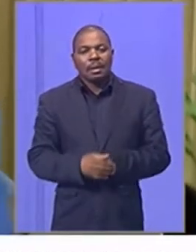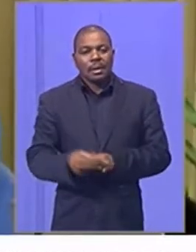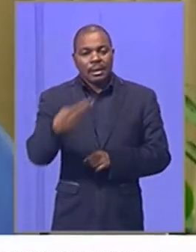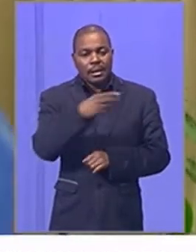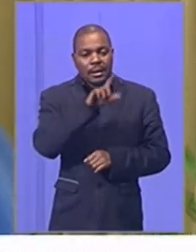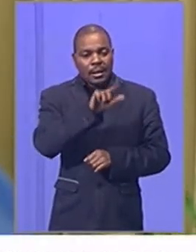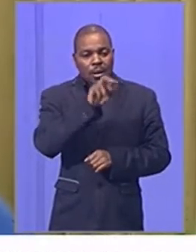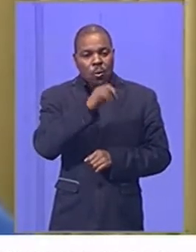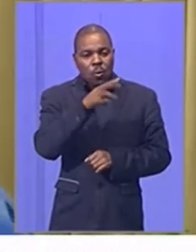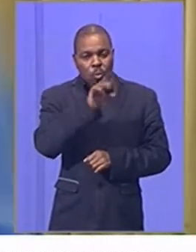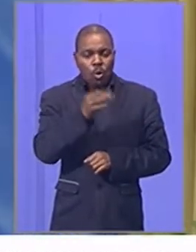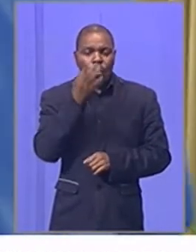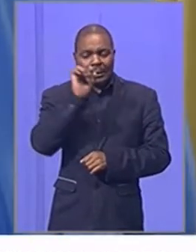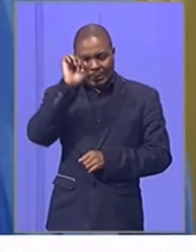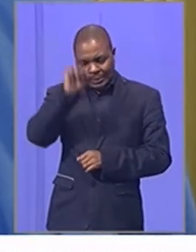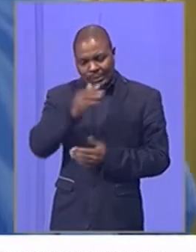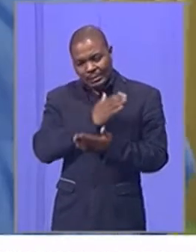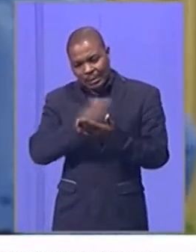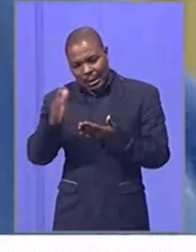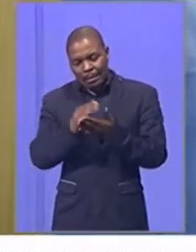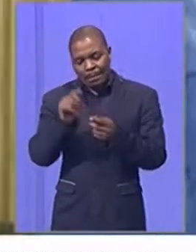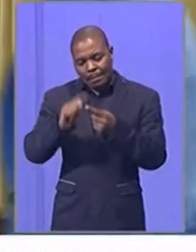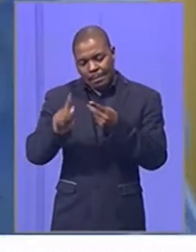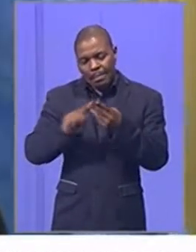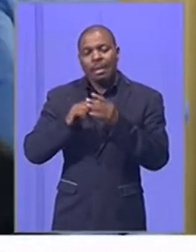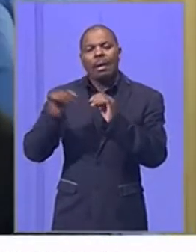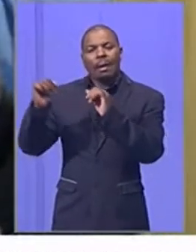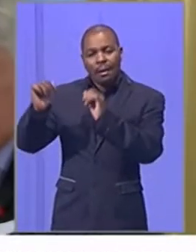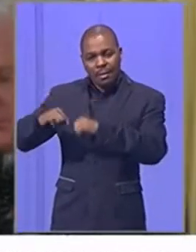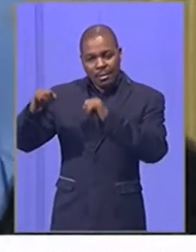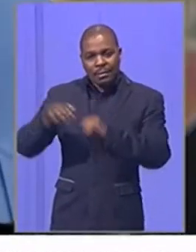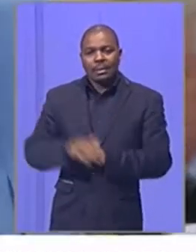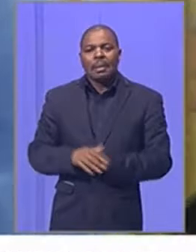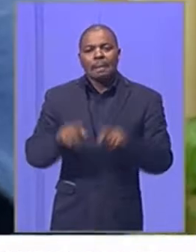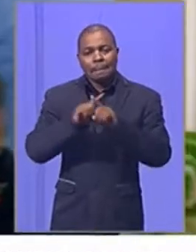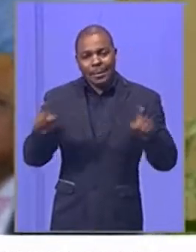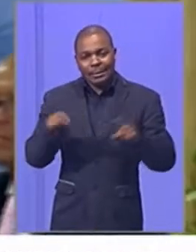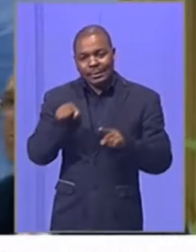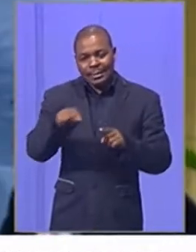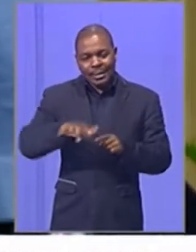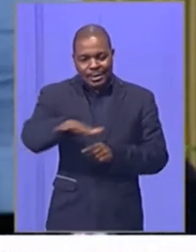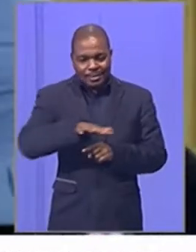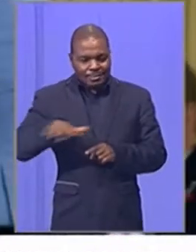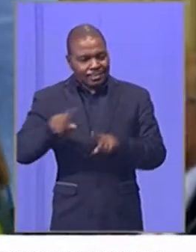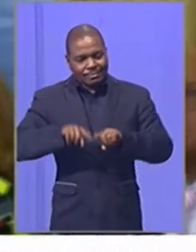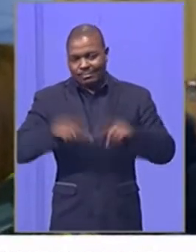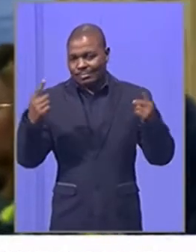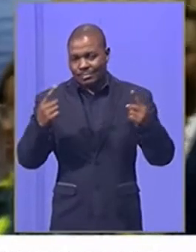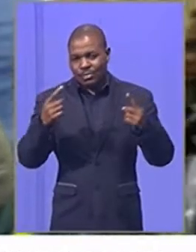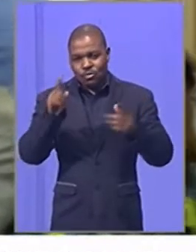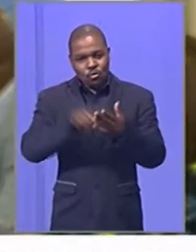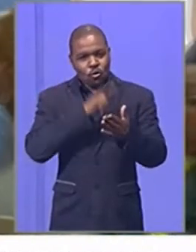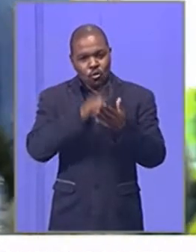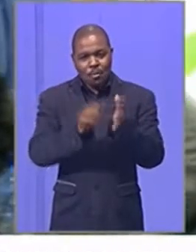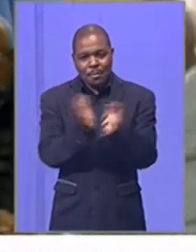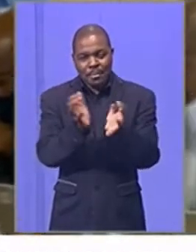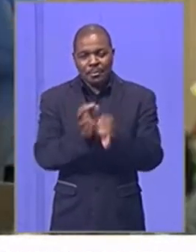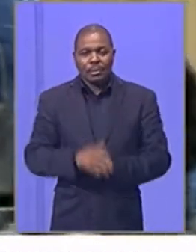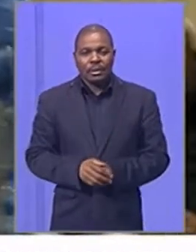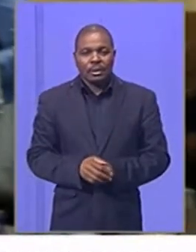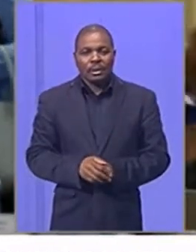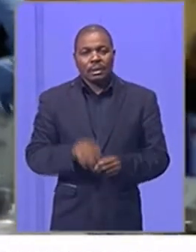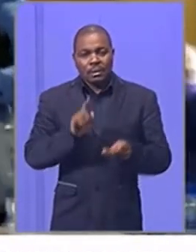ha dumellana le tse ding tsa dintlha tse hlahisitsweng ke Mavuso, sena se entswe sebakeng se fosahetseng. O re ne tlo ba phoso mosebetsing